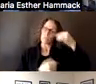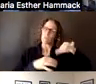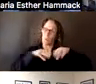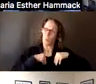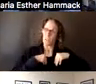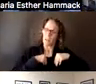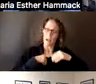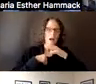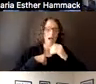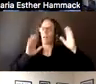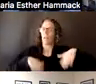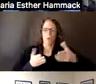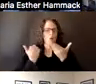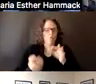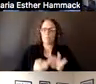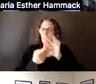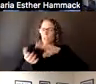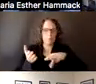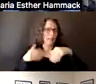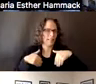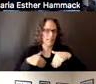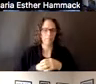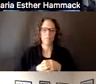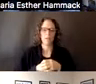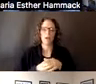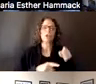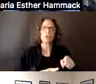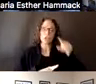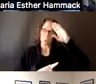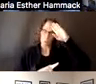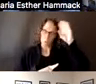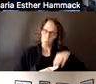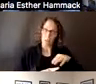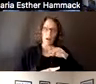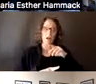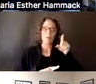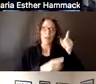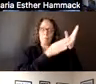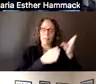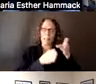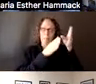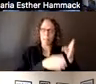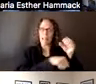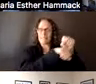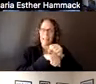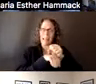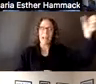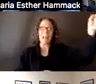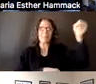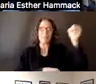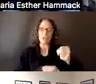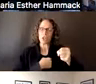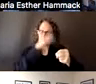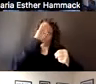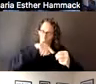that she was brought enslaved, and she understood that the Mexican laws offer her pathways to freedom.